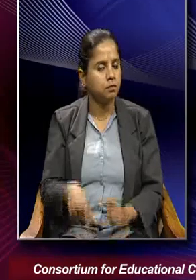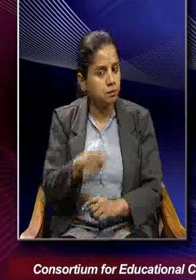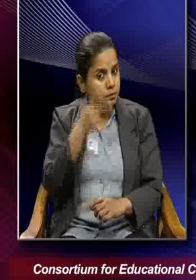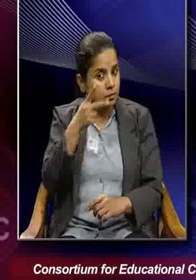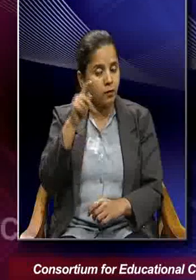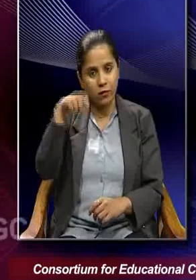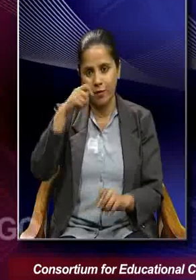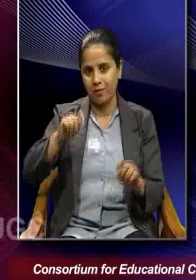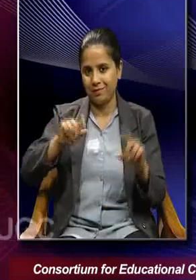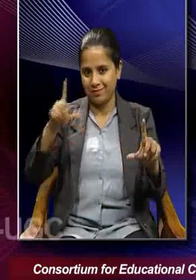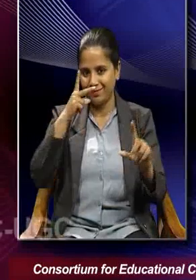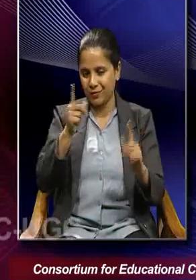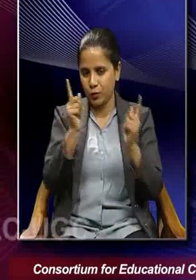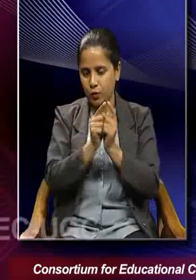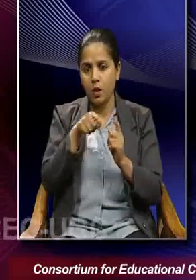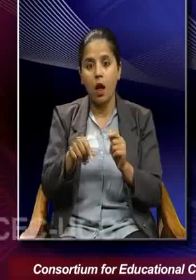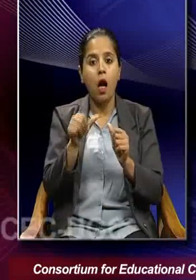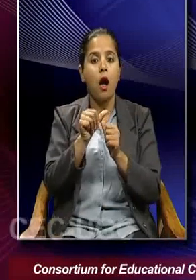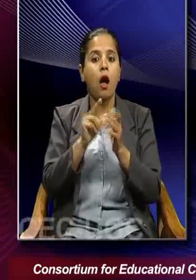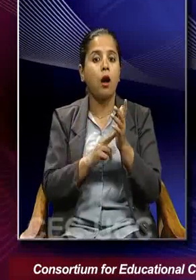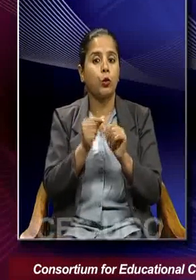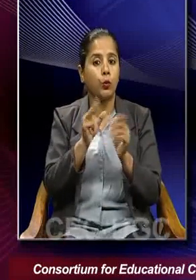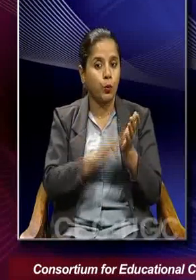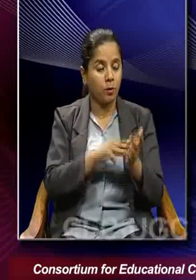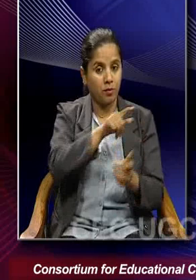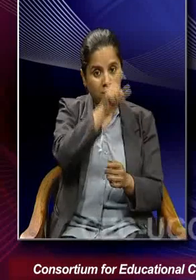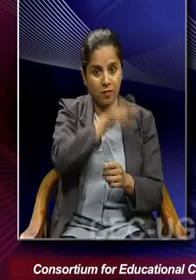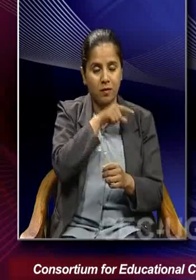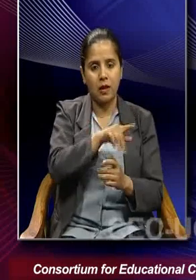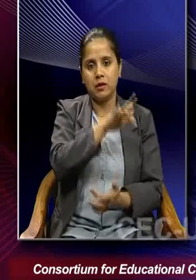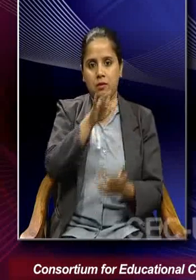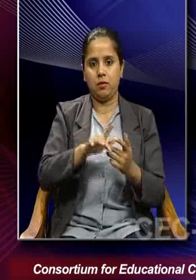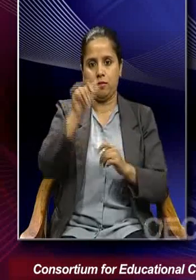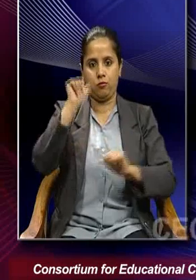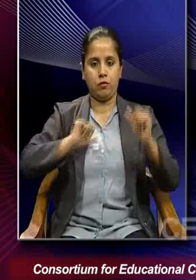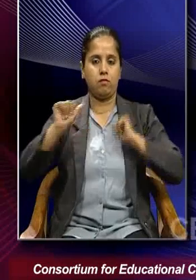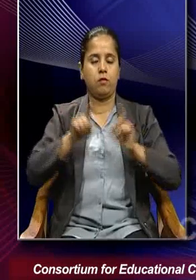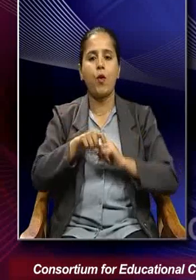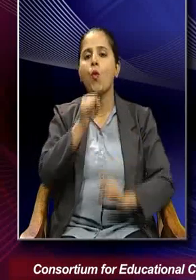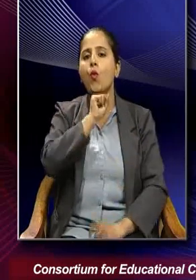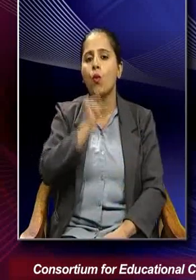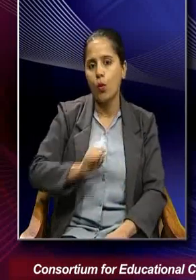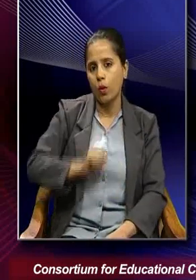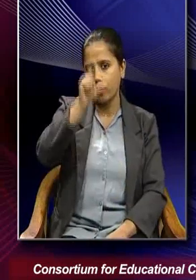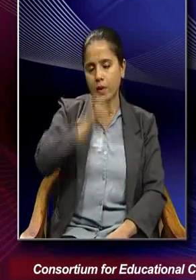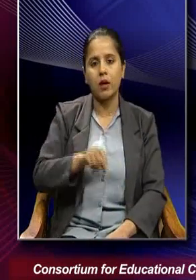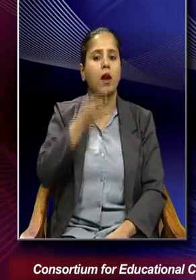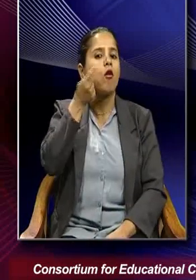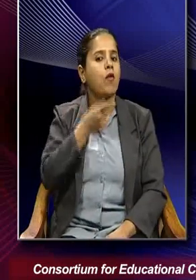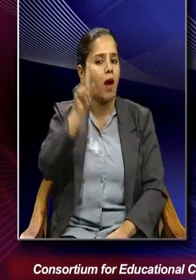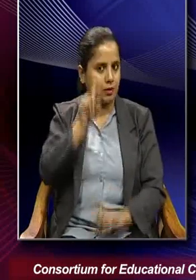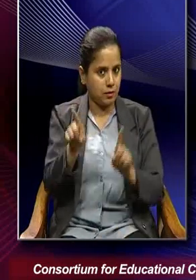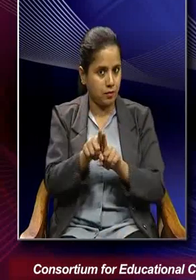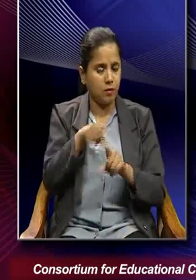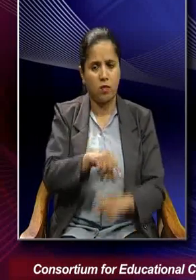film clip we see that how Anupam Kher, who plays the central character of an old a father who is